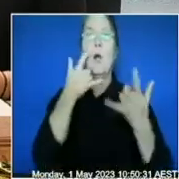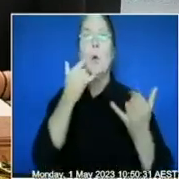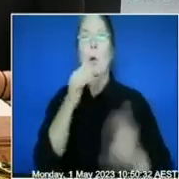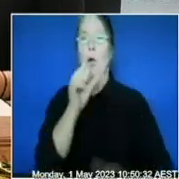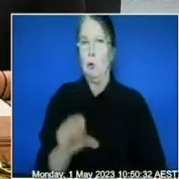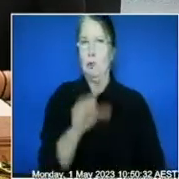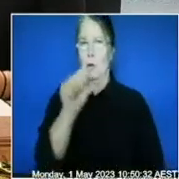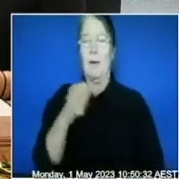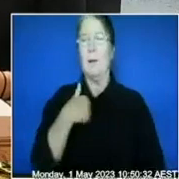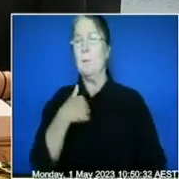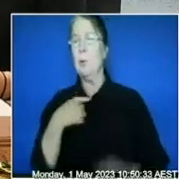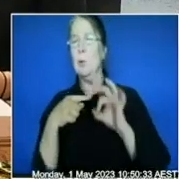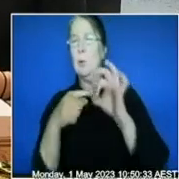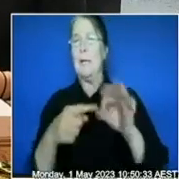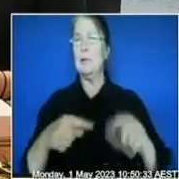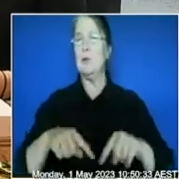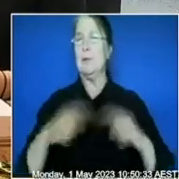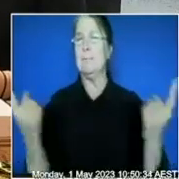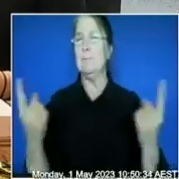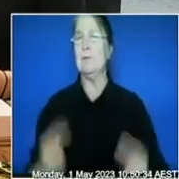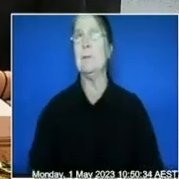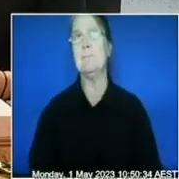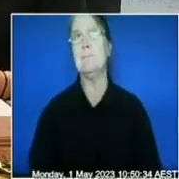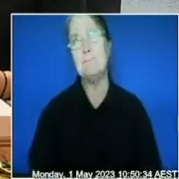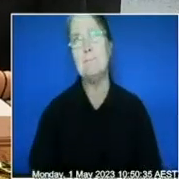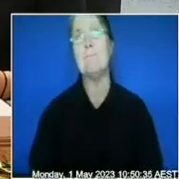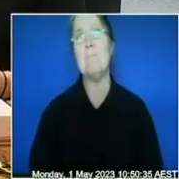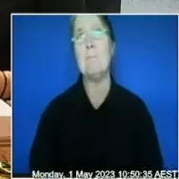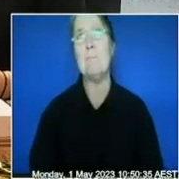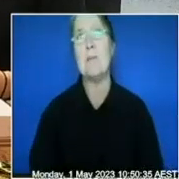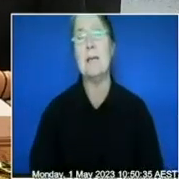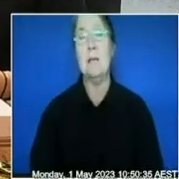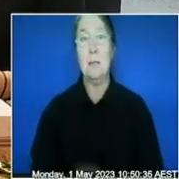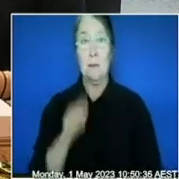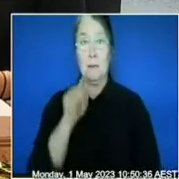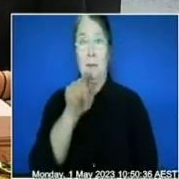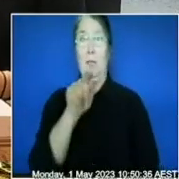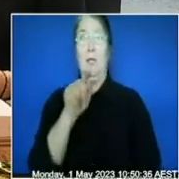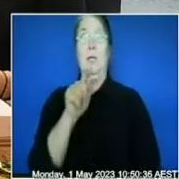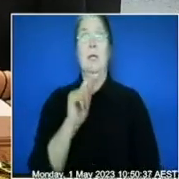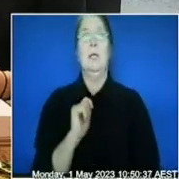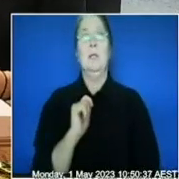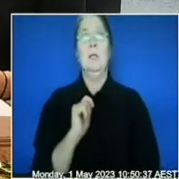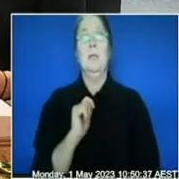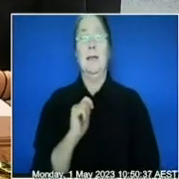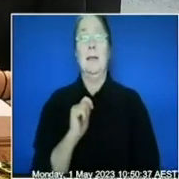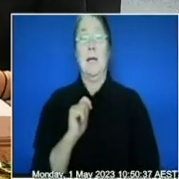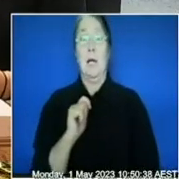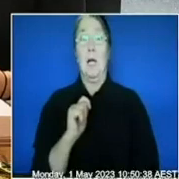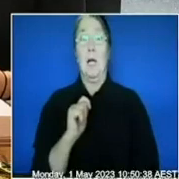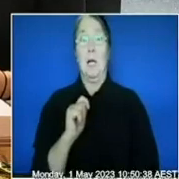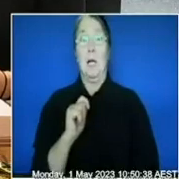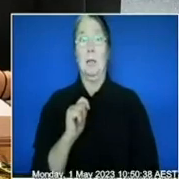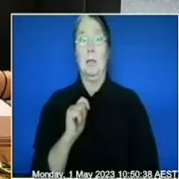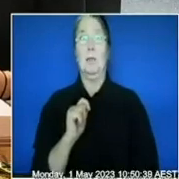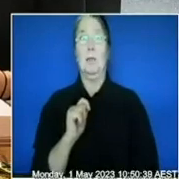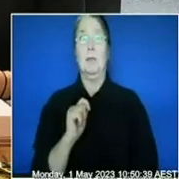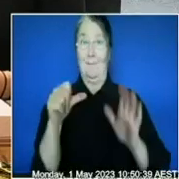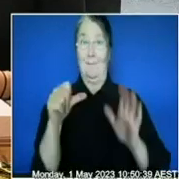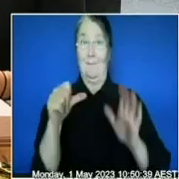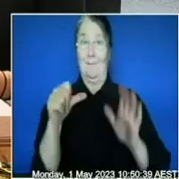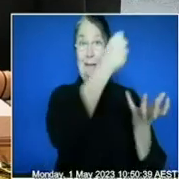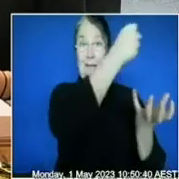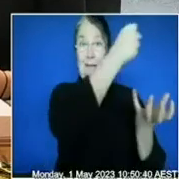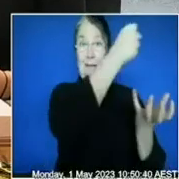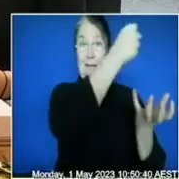Did the timing of funding decisions impact on your ability to take action as quickly as